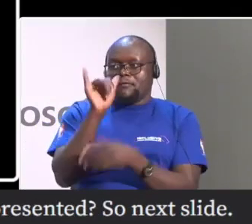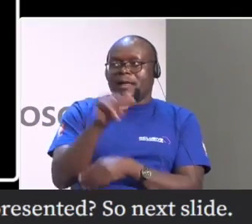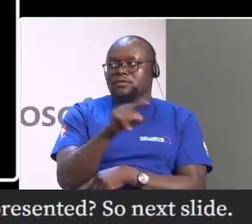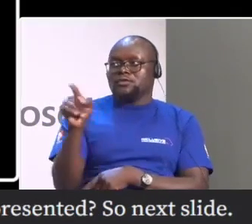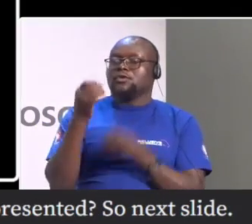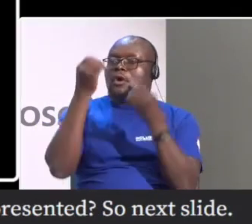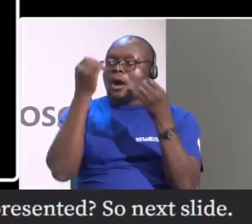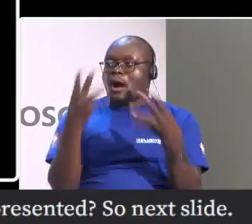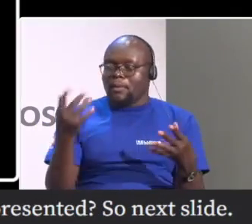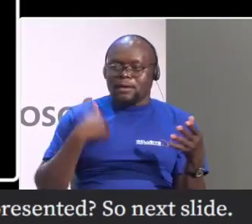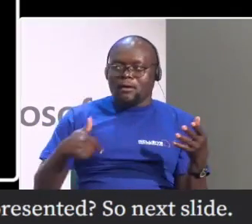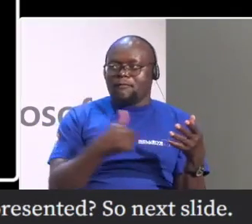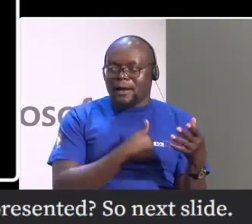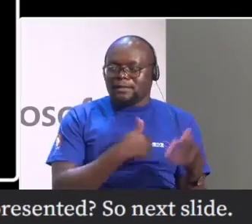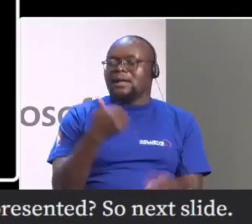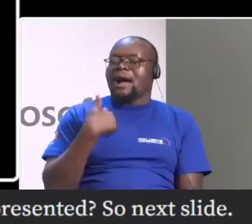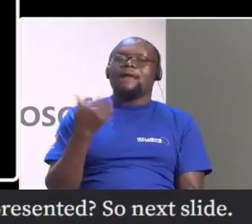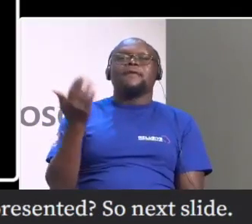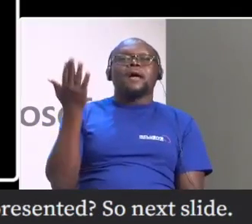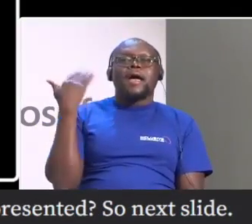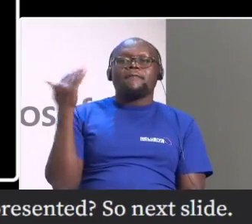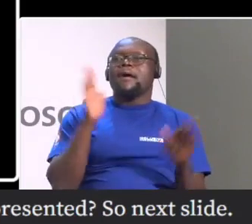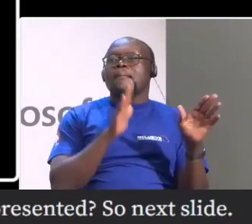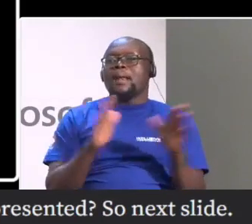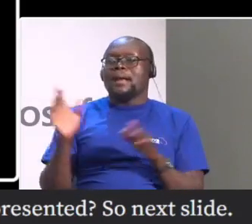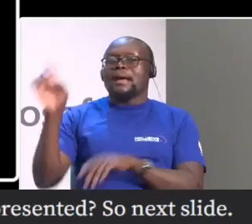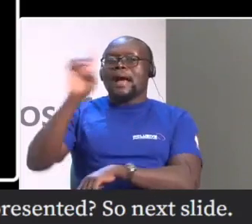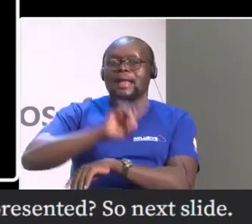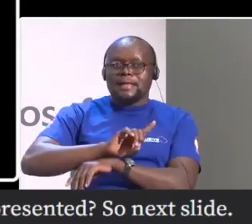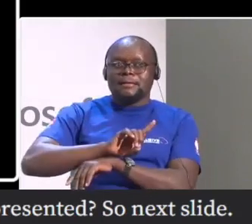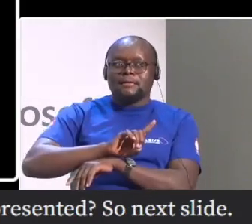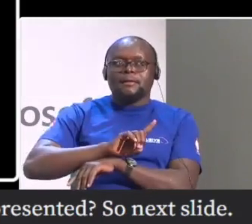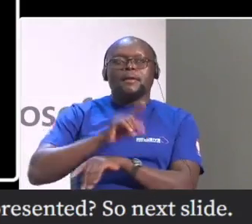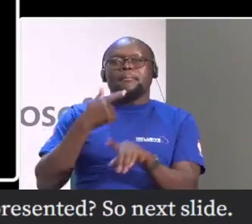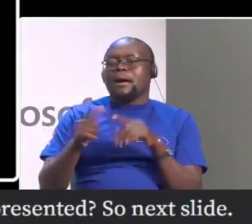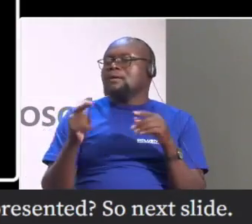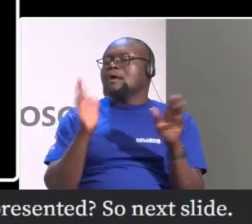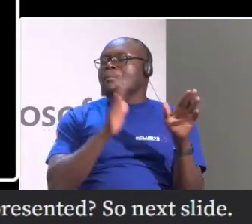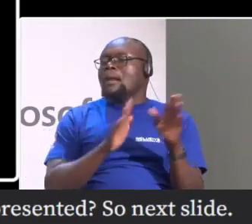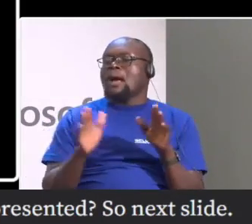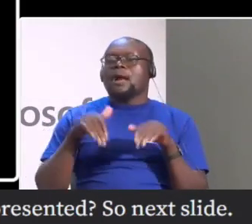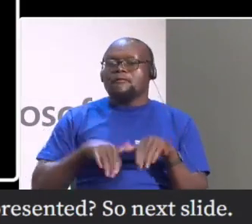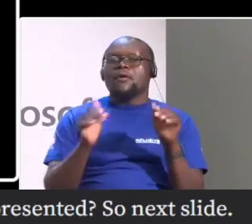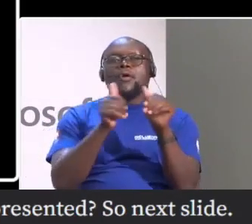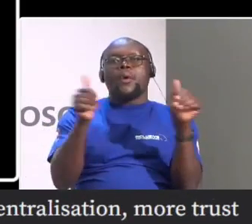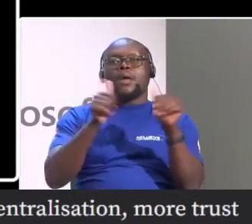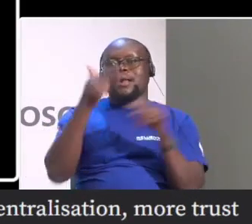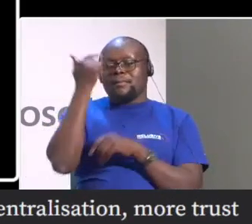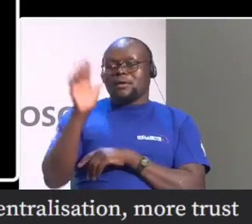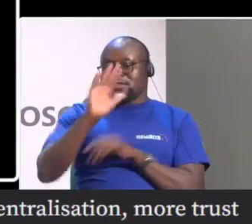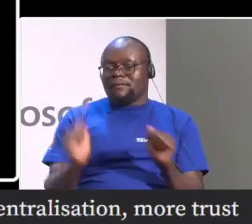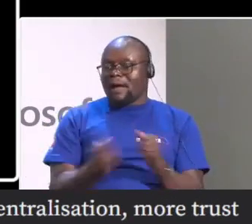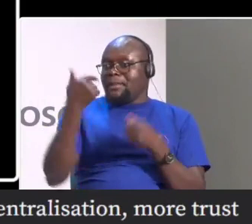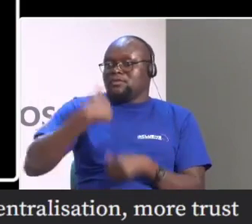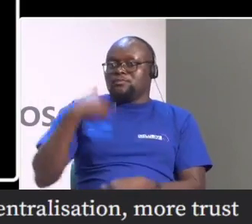So how many of us have ever planned a day and it's gone exactly according to plan? Because it's never happened